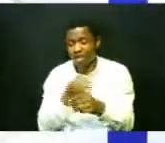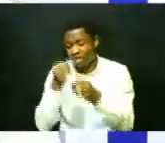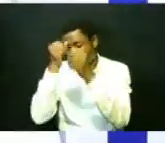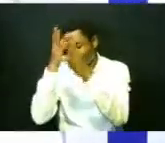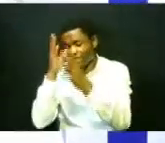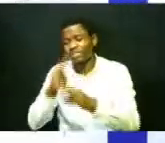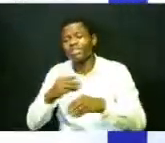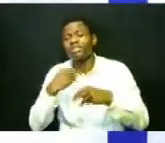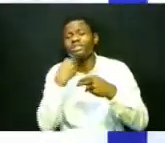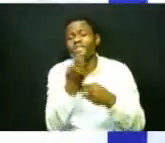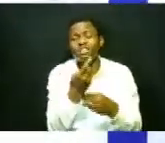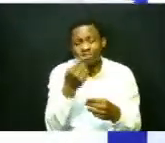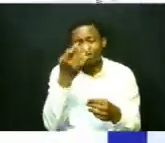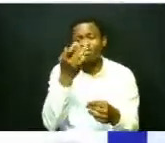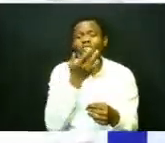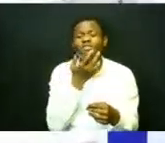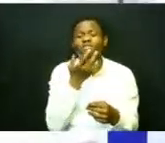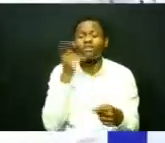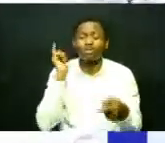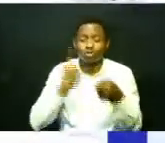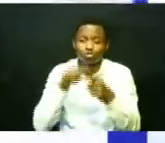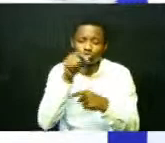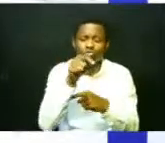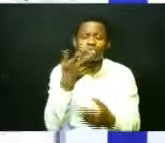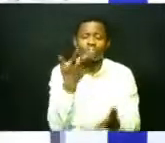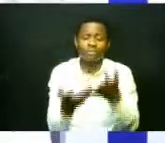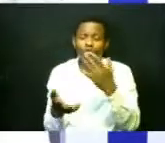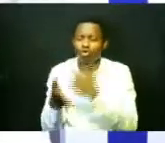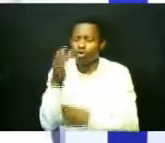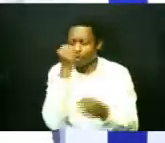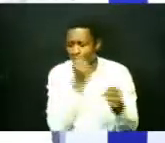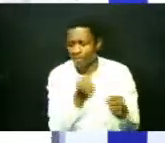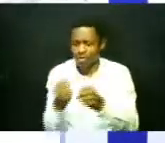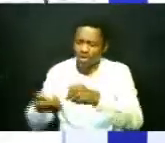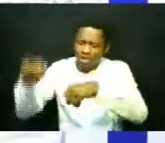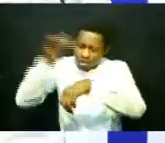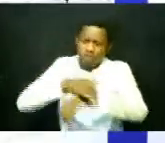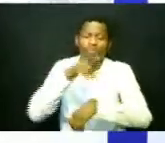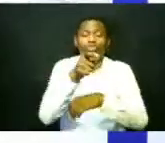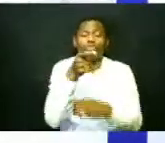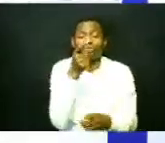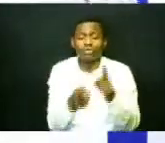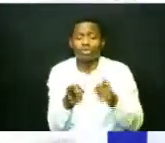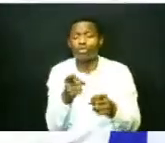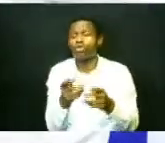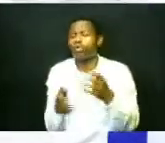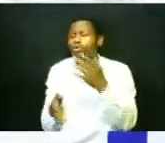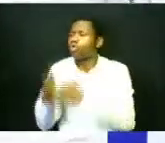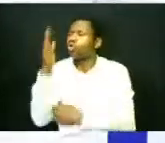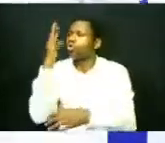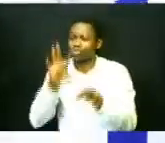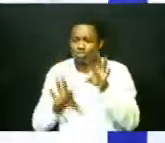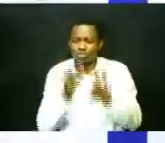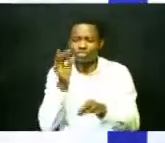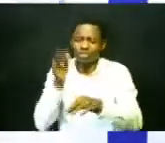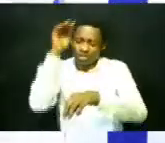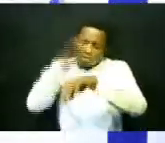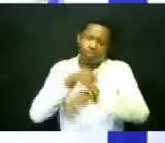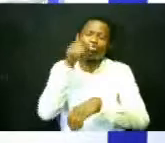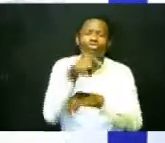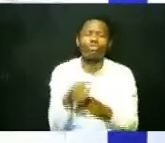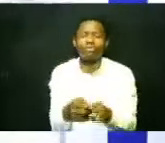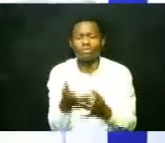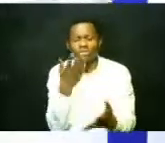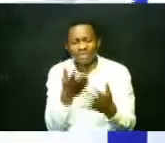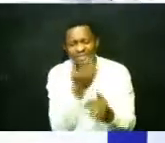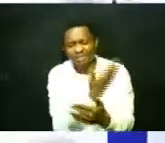of the Lord come upon you. May the power of the Most High overshadow you. And may every impossibility